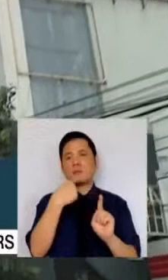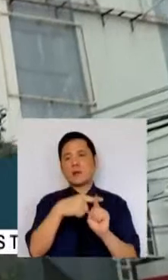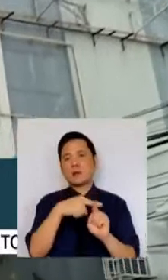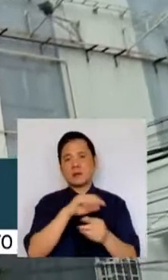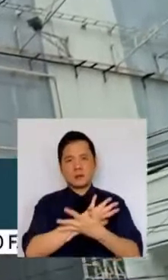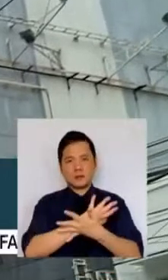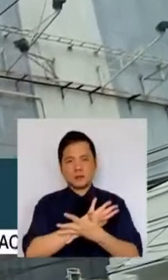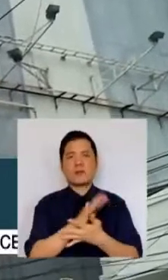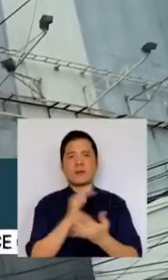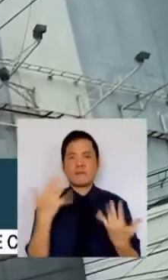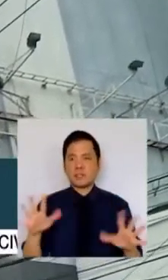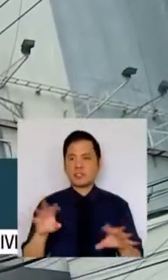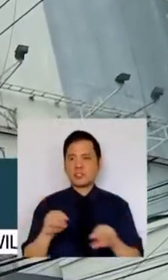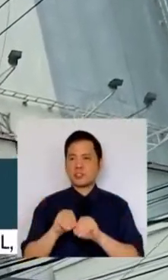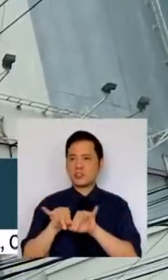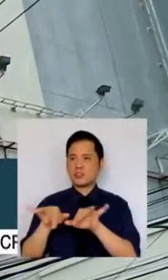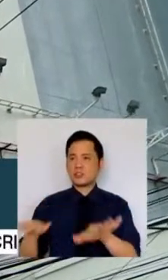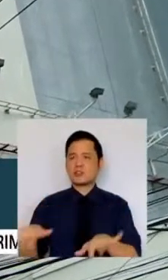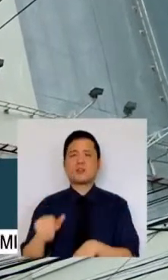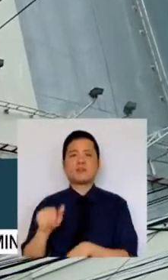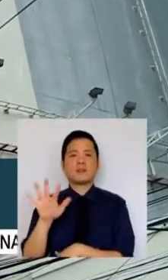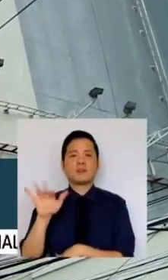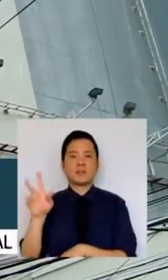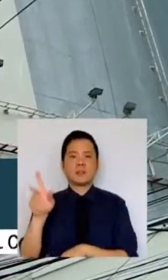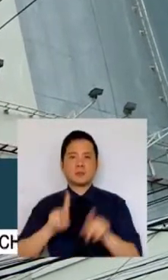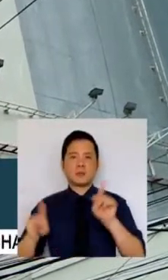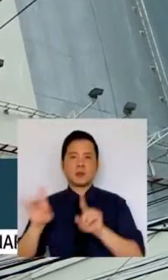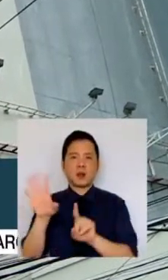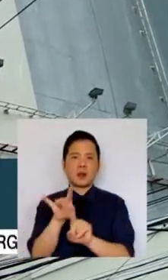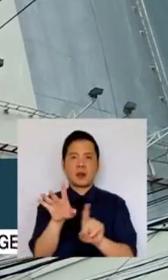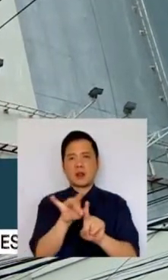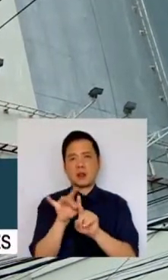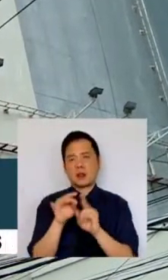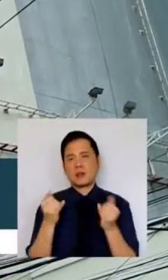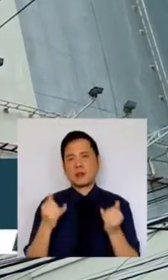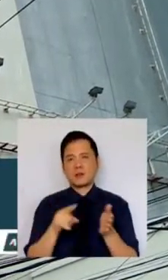least 15 others. An investigation into the incident is underway.